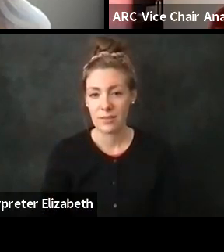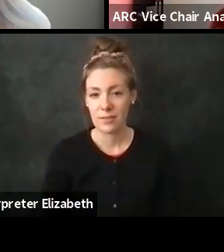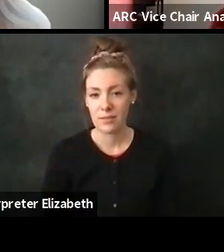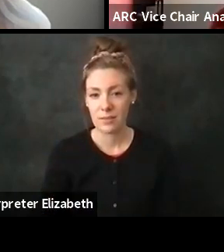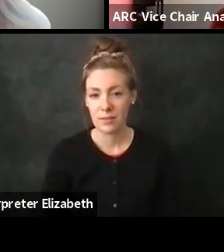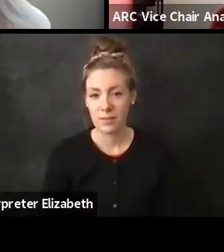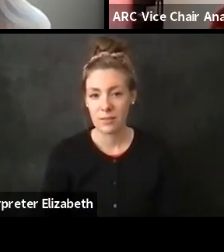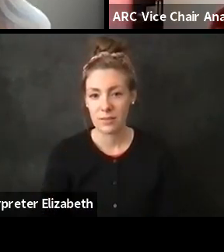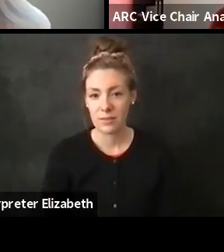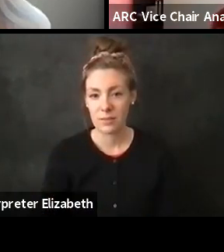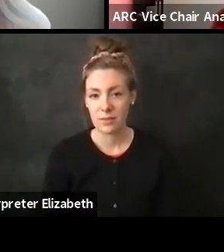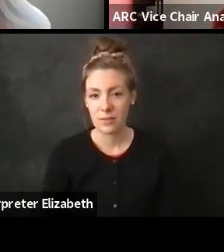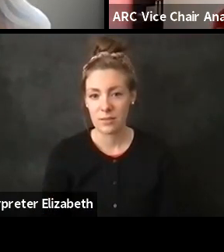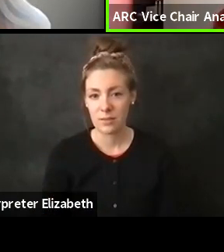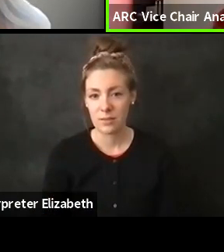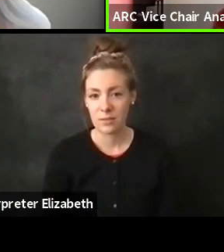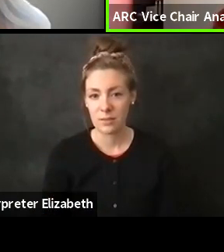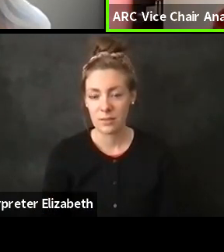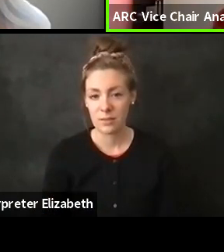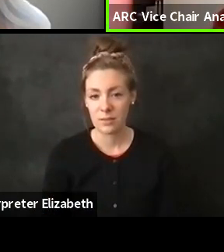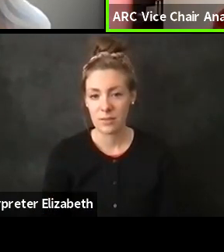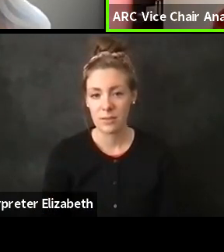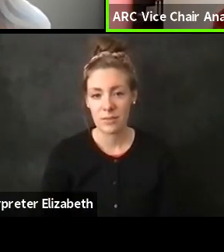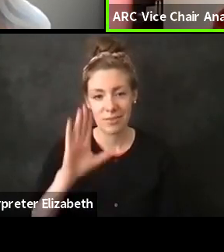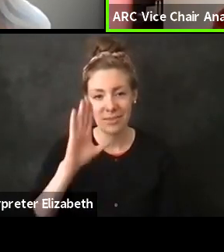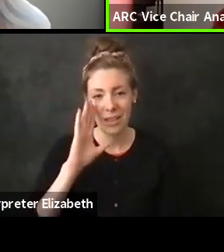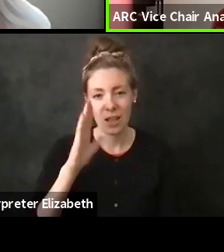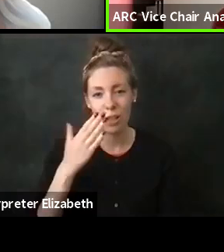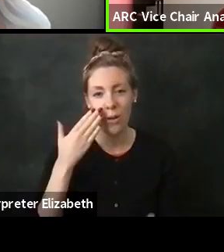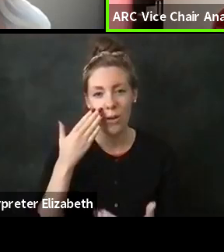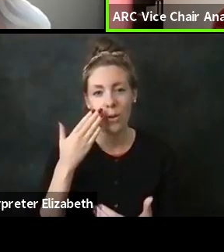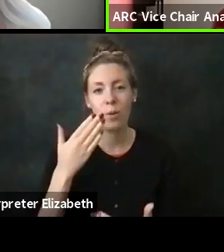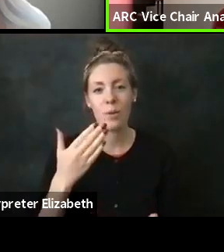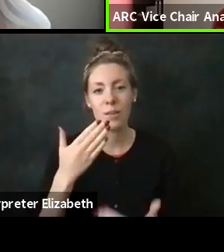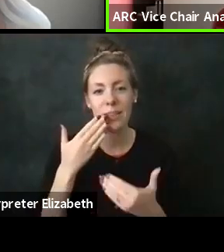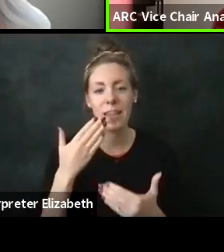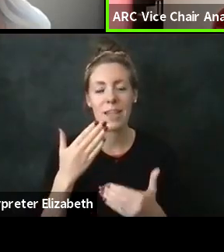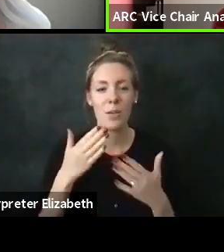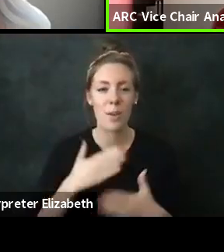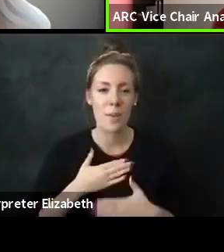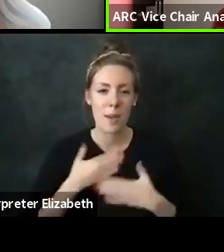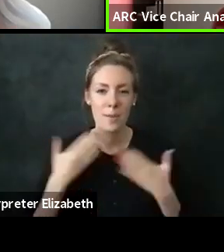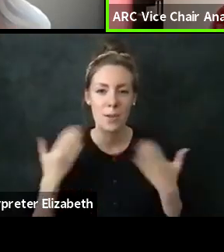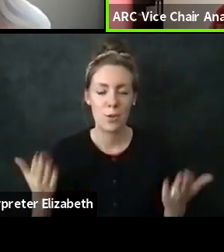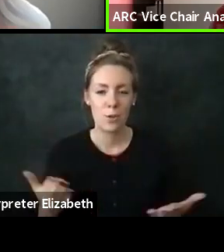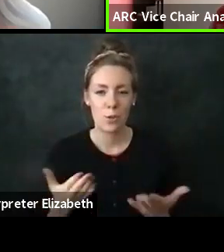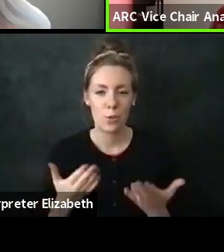Everyone, I'm very happy to be here. I'm very happy that all of you are here. This is, like